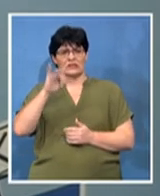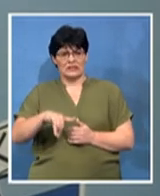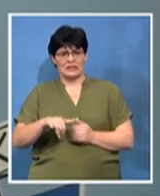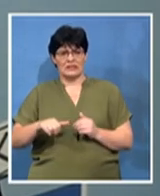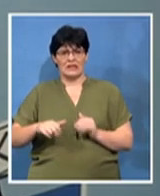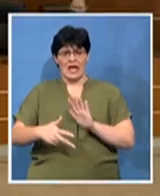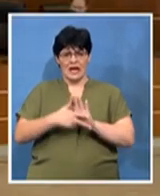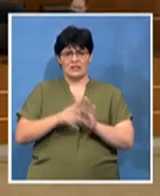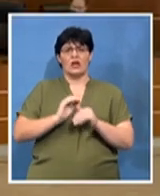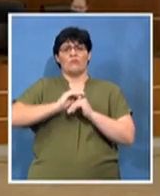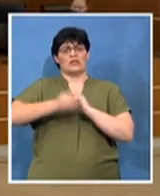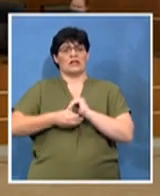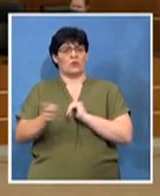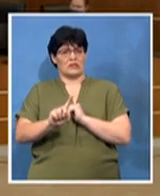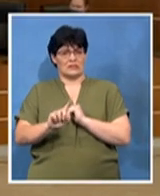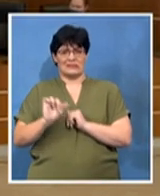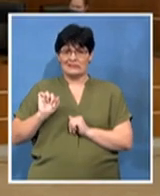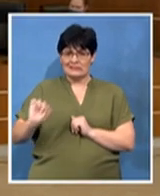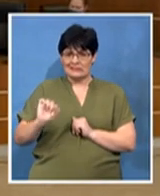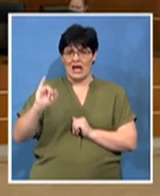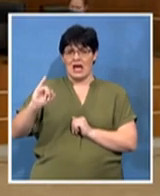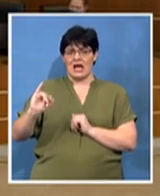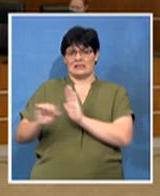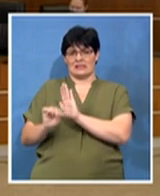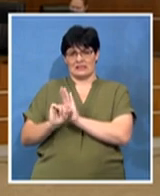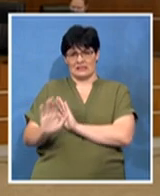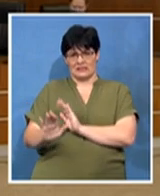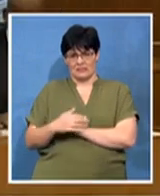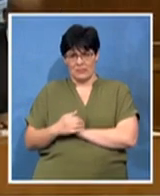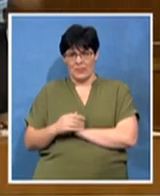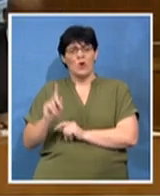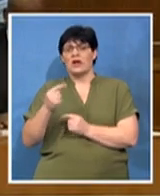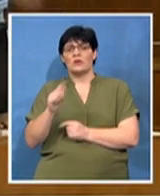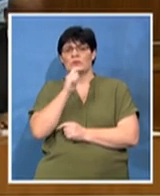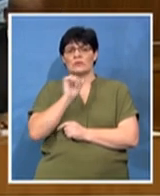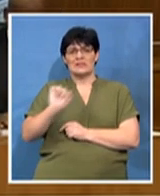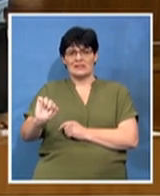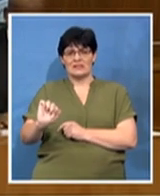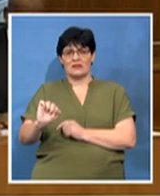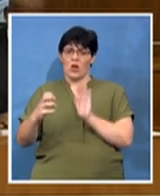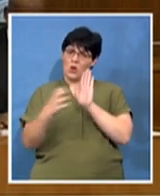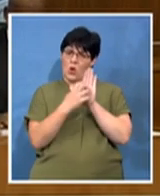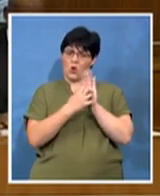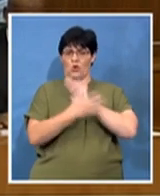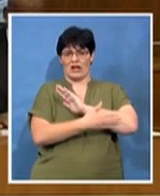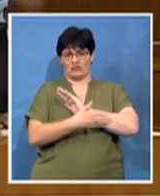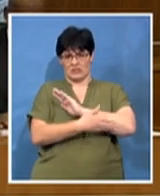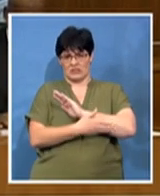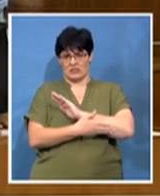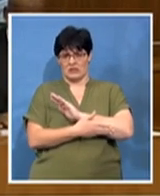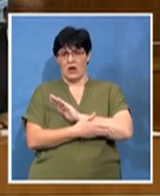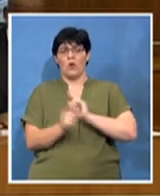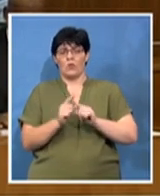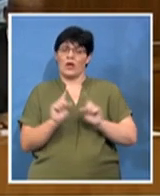IP. In other words, you're not able to use the country's logo without official capacity. In other words, if you're not a part of